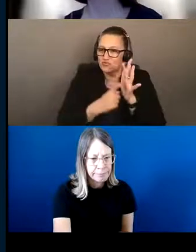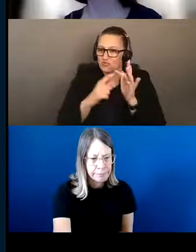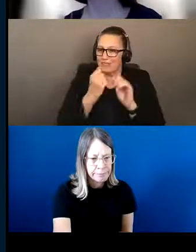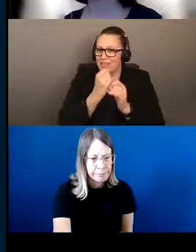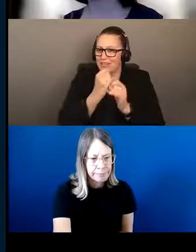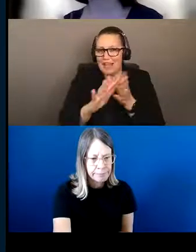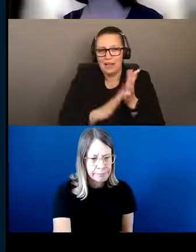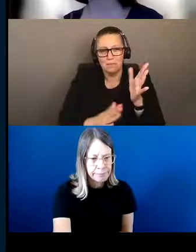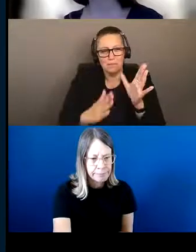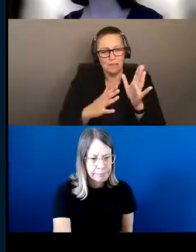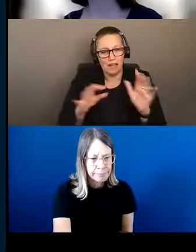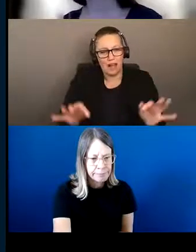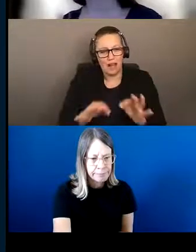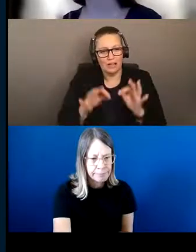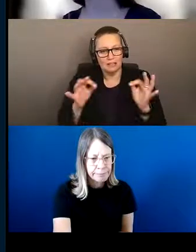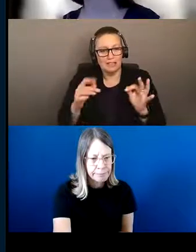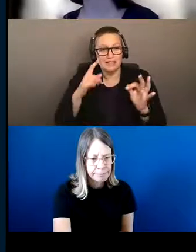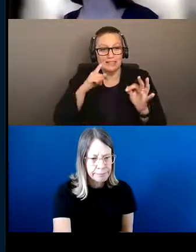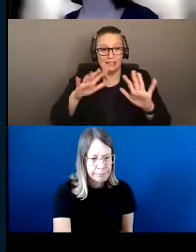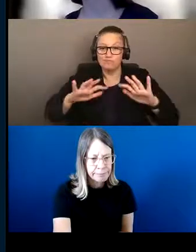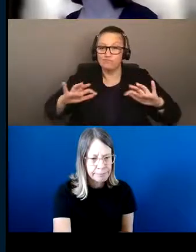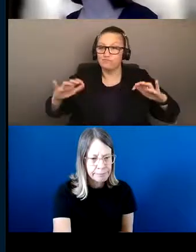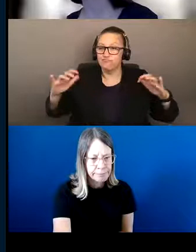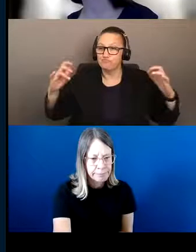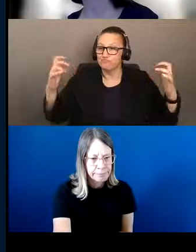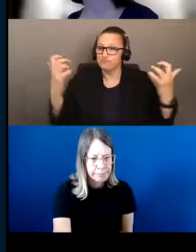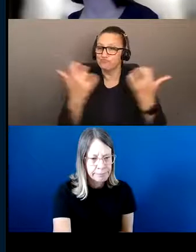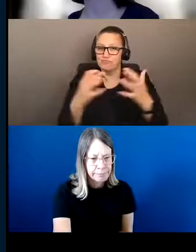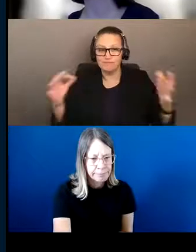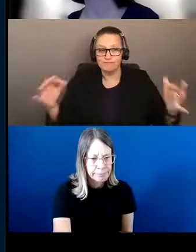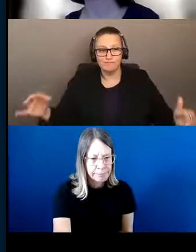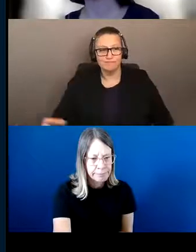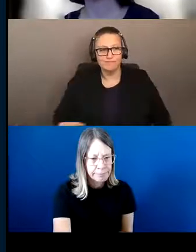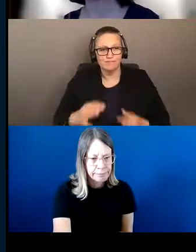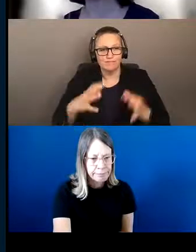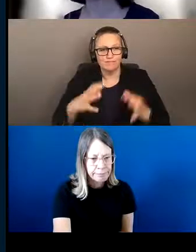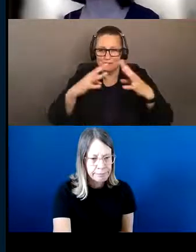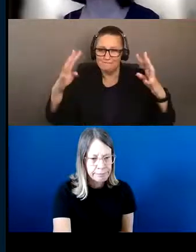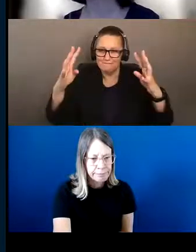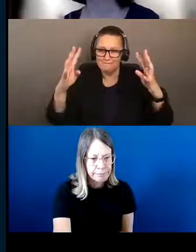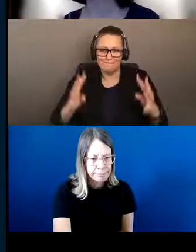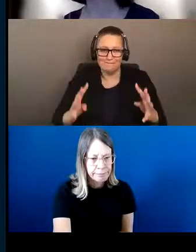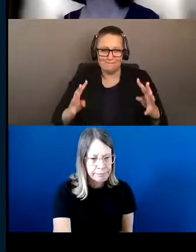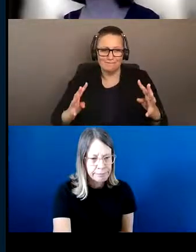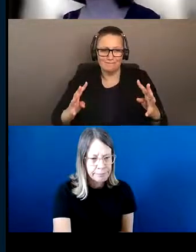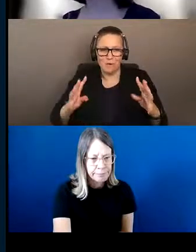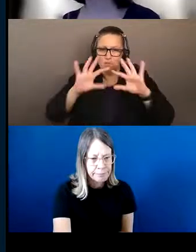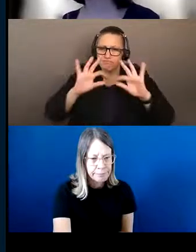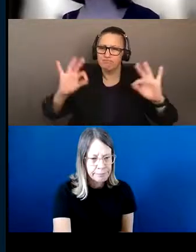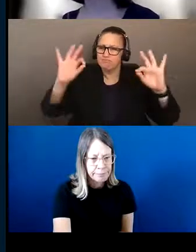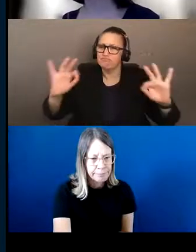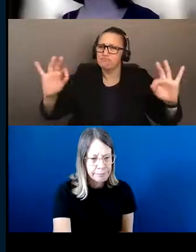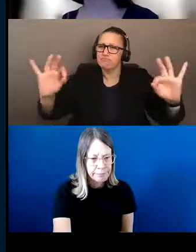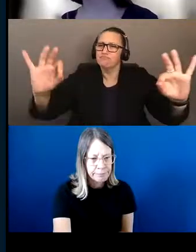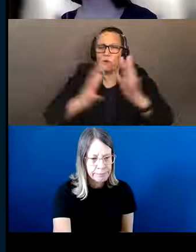terrace garden, we'll find the most beautiful secluded space with a wisteria-covered pergola and a fountain at its centre. The